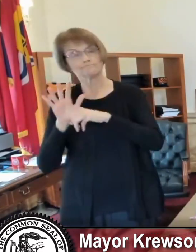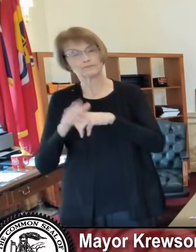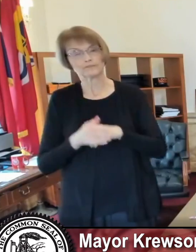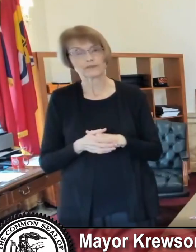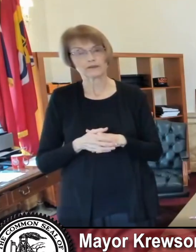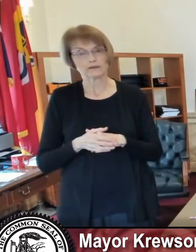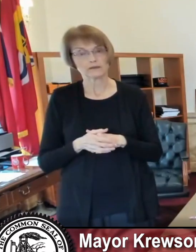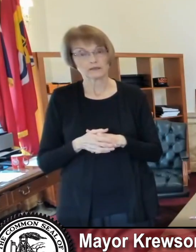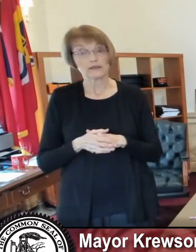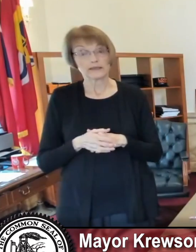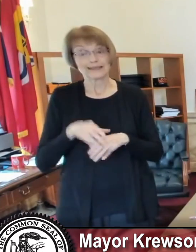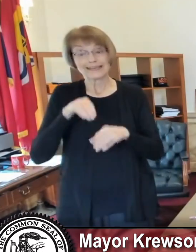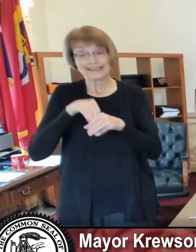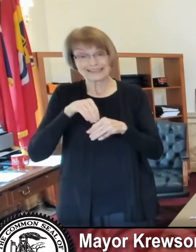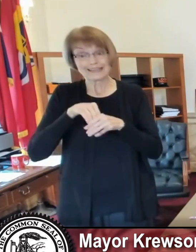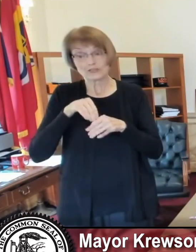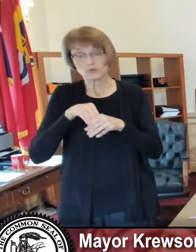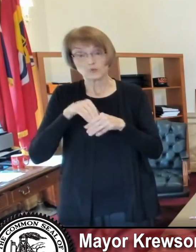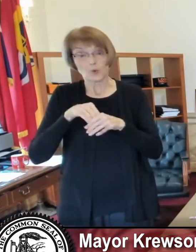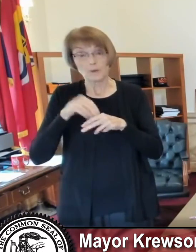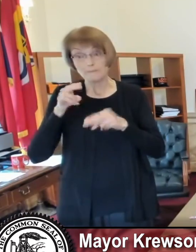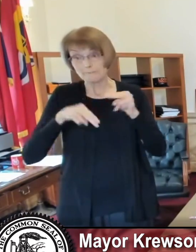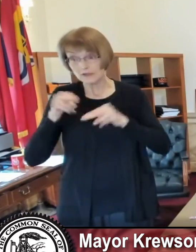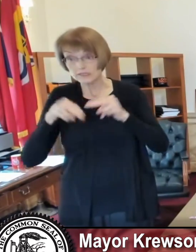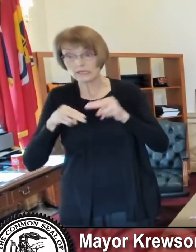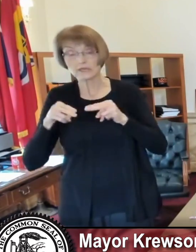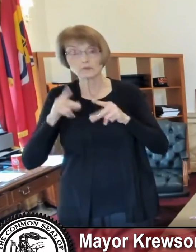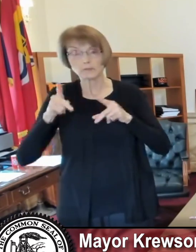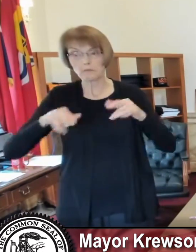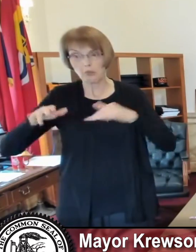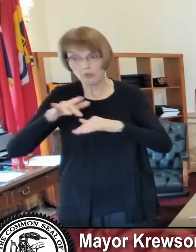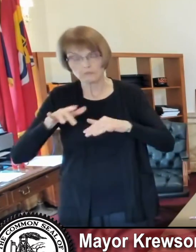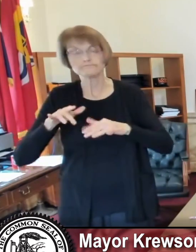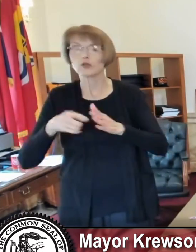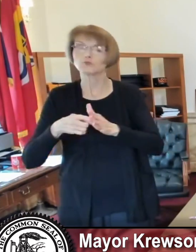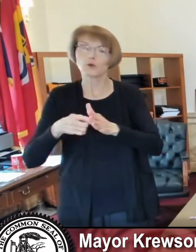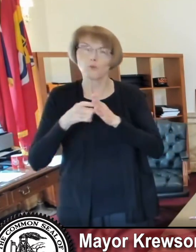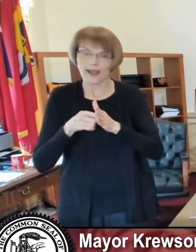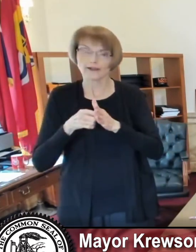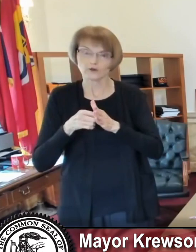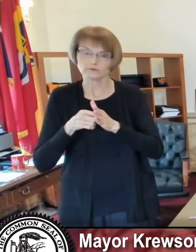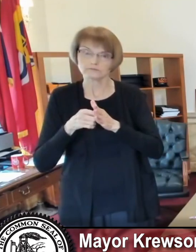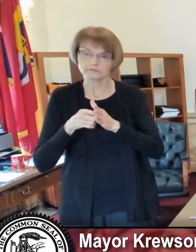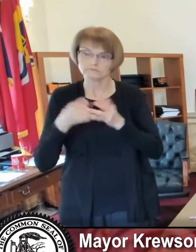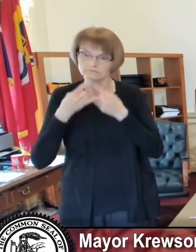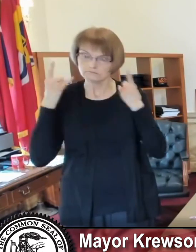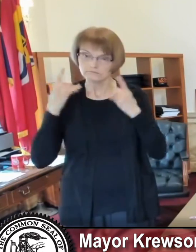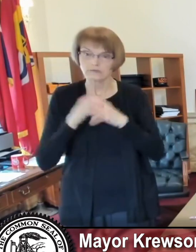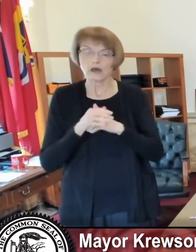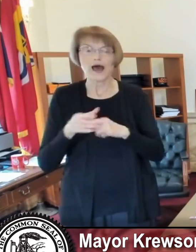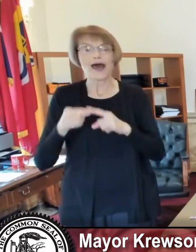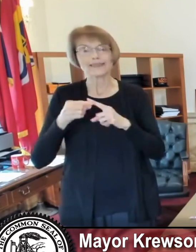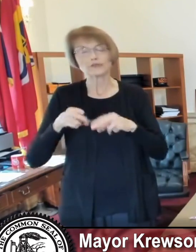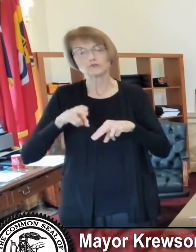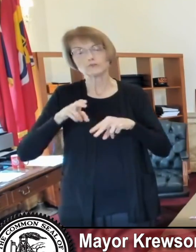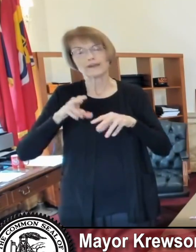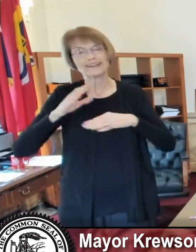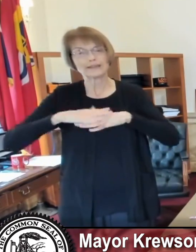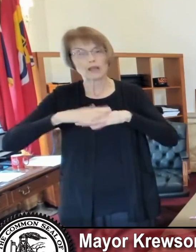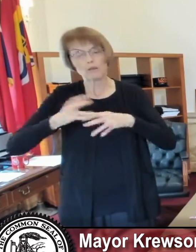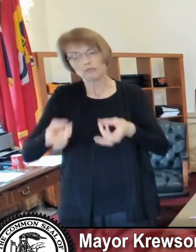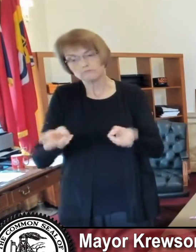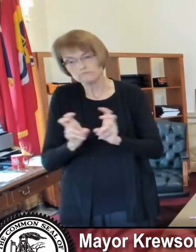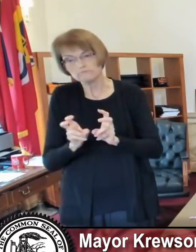hands. We're seeing some benefits from this. I think you all know this. I mean, we're not seeing flu this year,